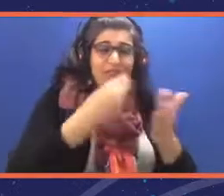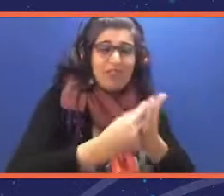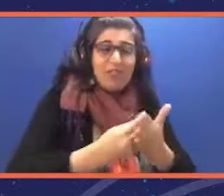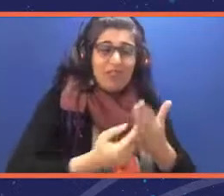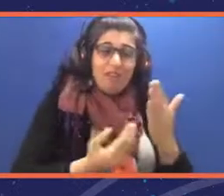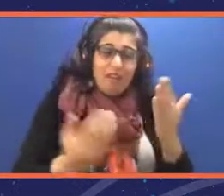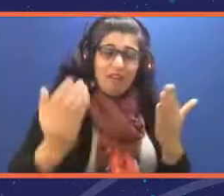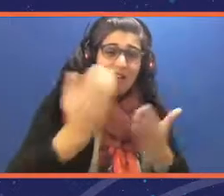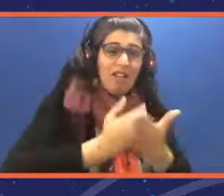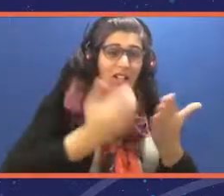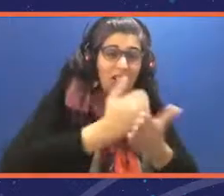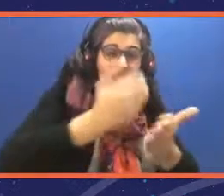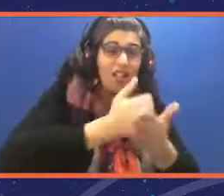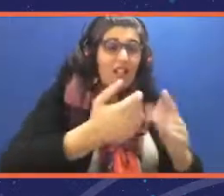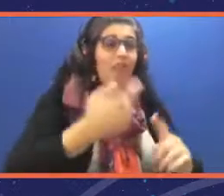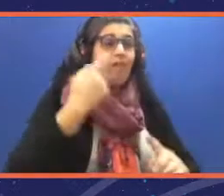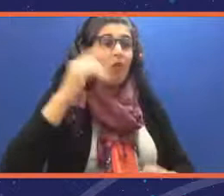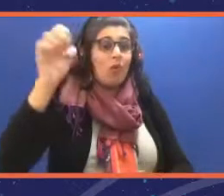to benefit from.